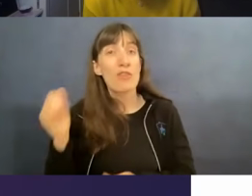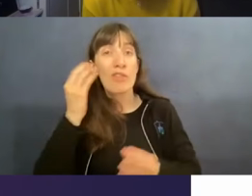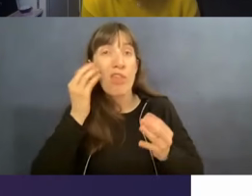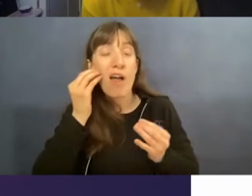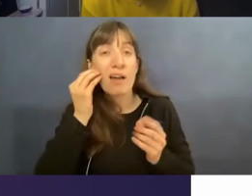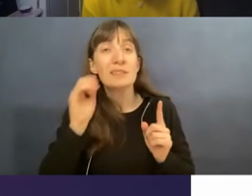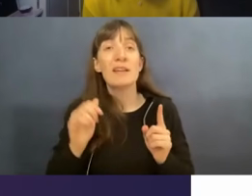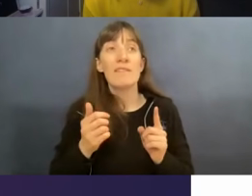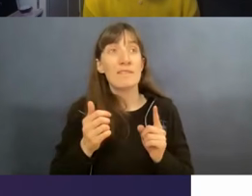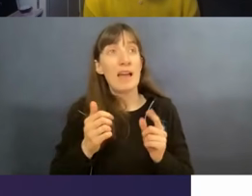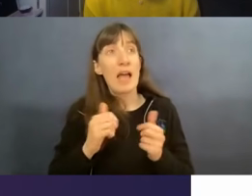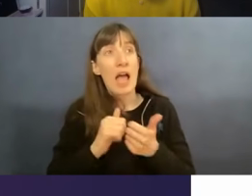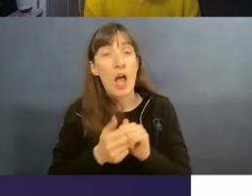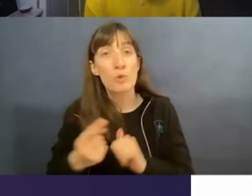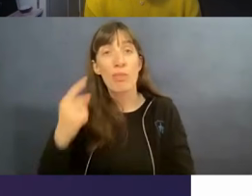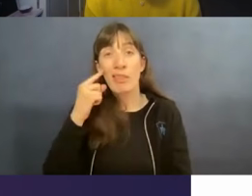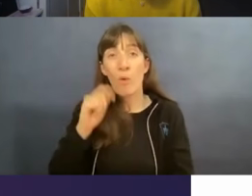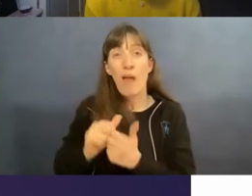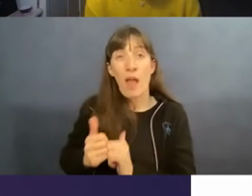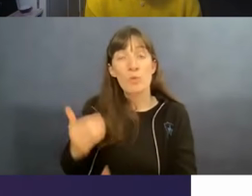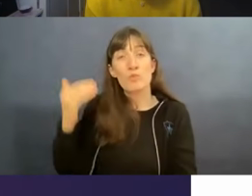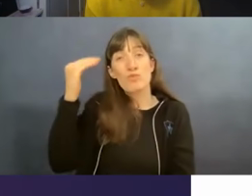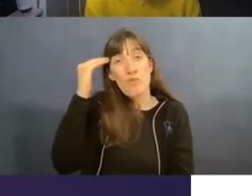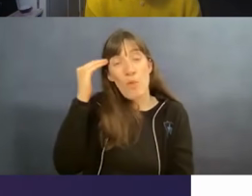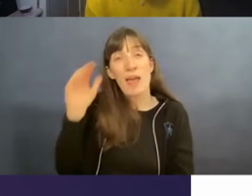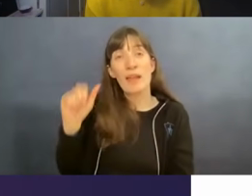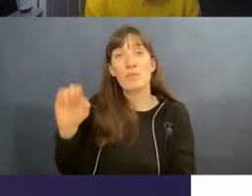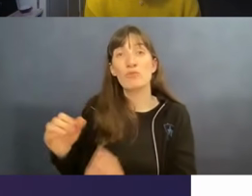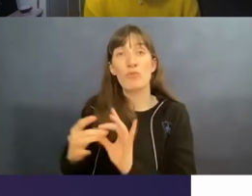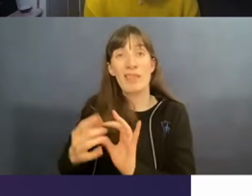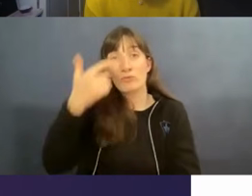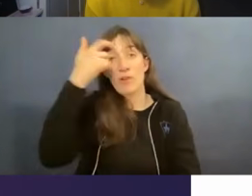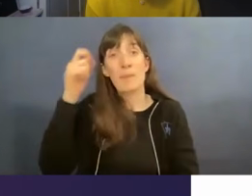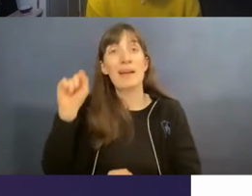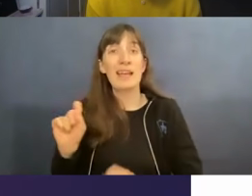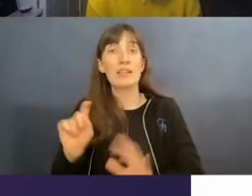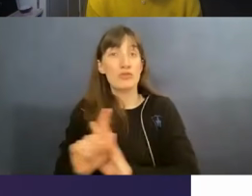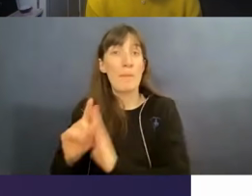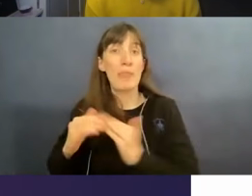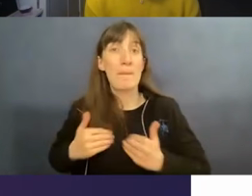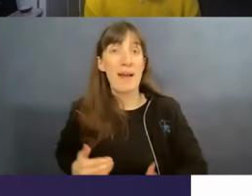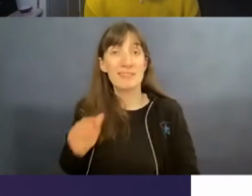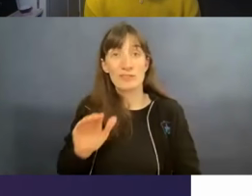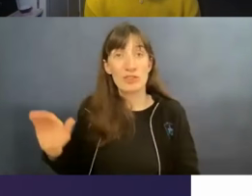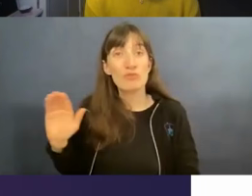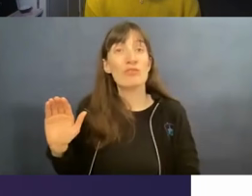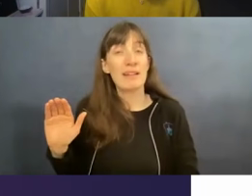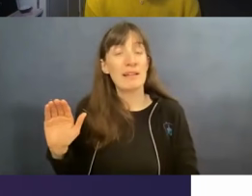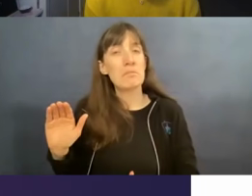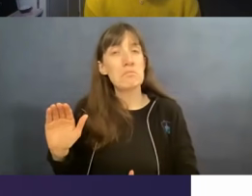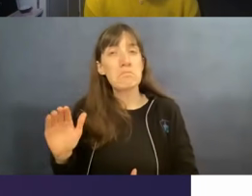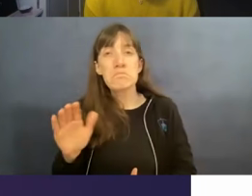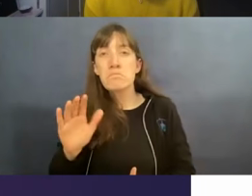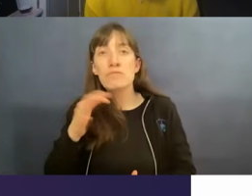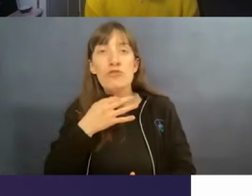how abuse related trauma can live and show up in the bodies of children too. So I'll give a moment for